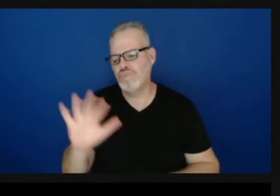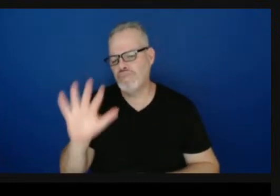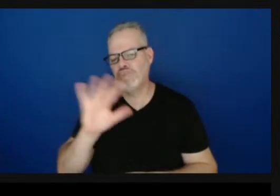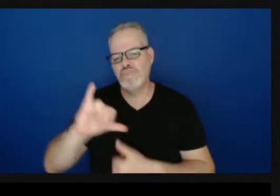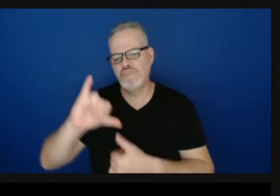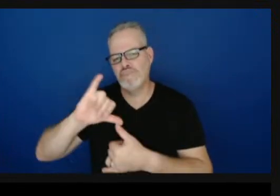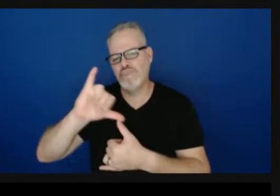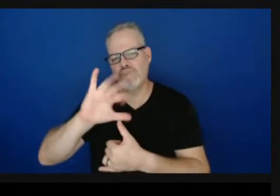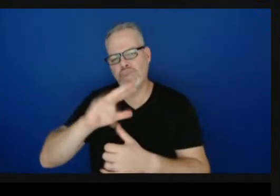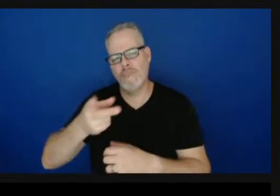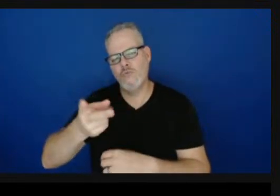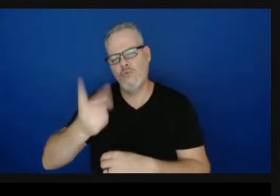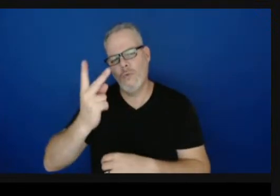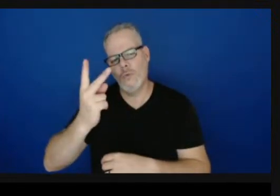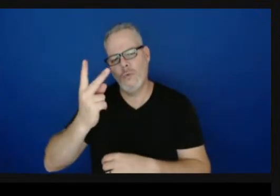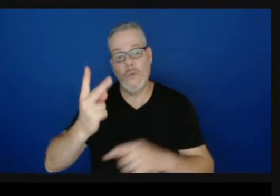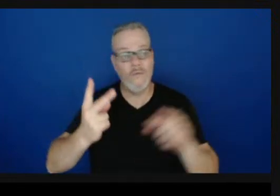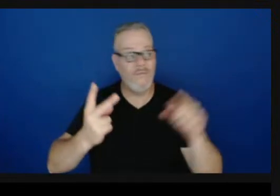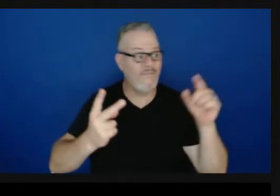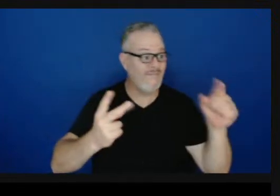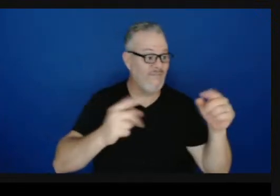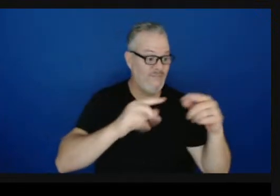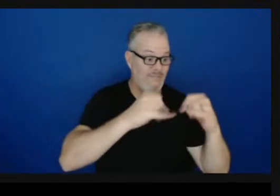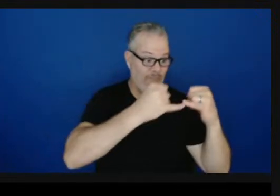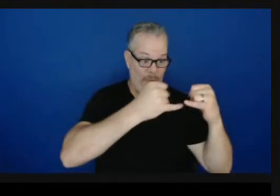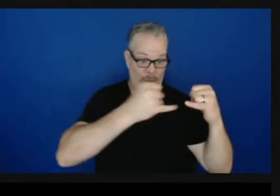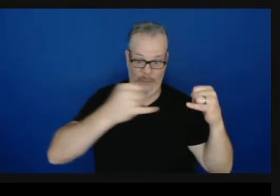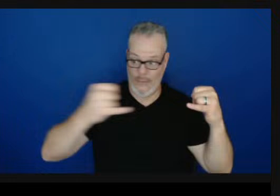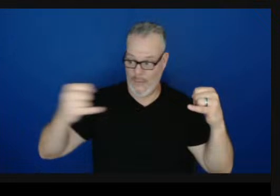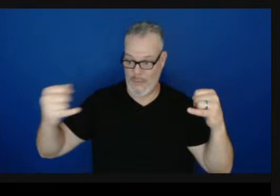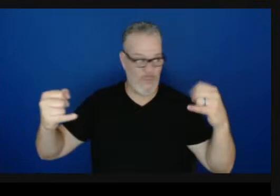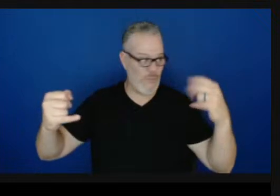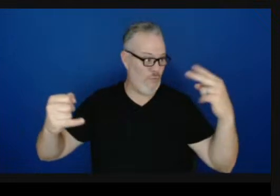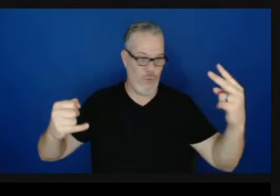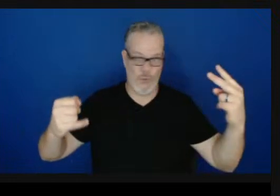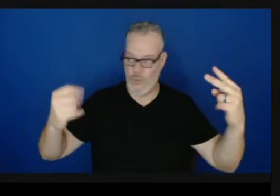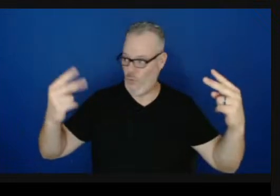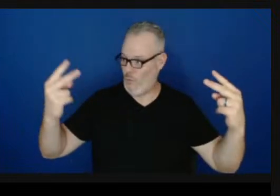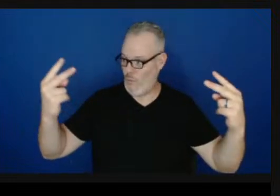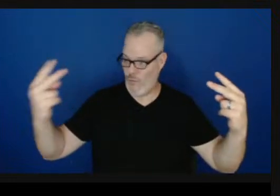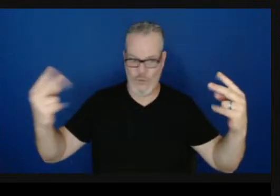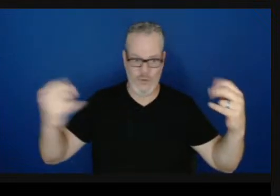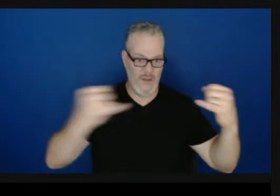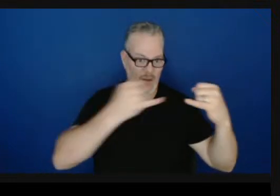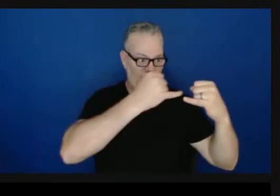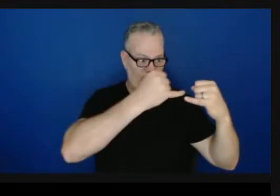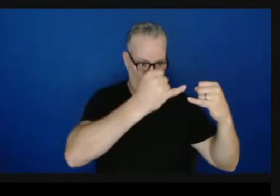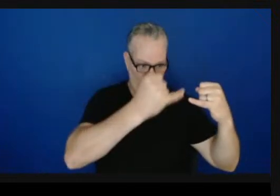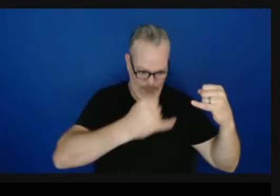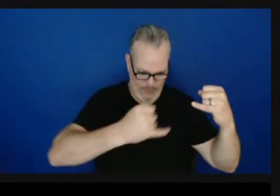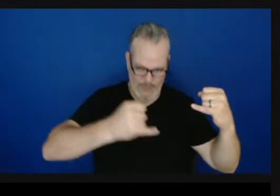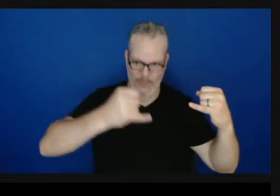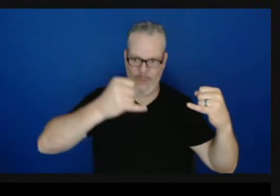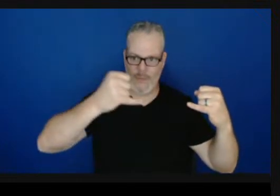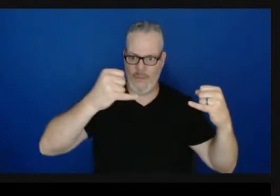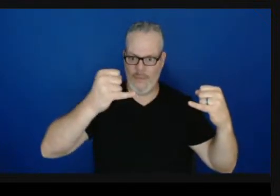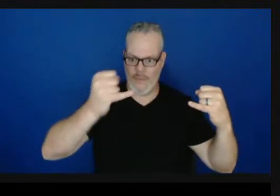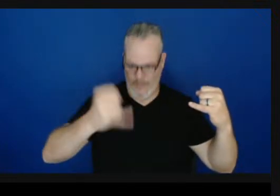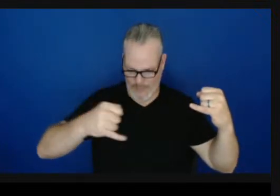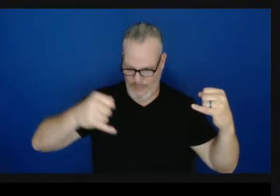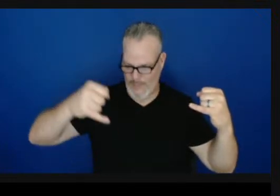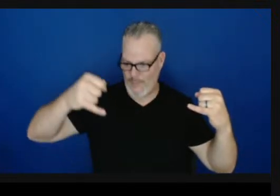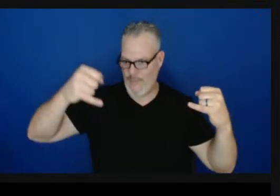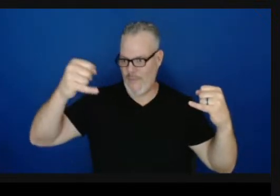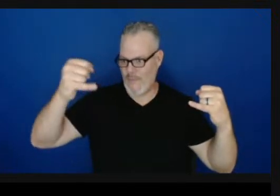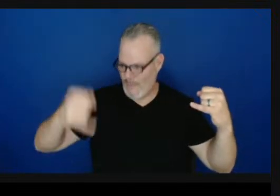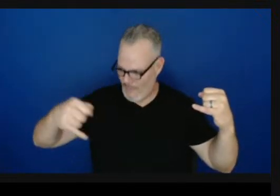here, we actually start up above 2. We've had a big inflation cycle. And really, this inflation is still coming out of that for the long